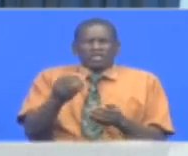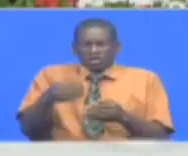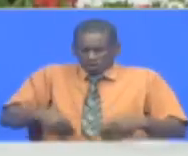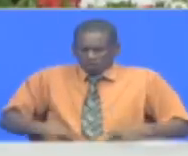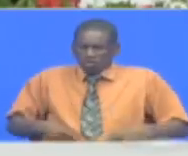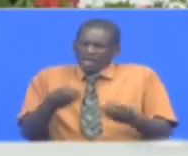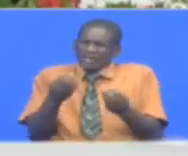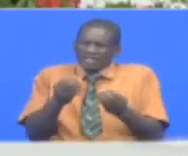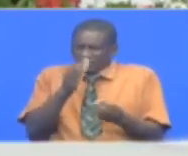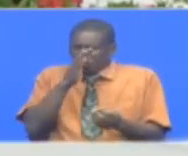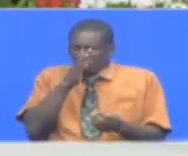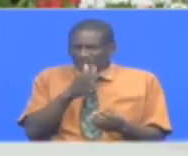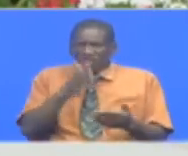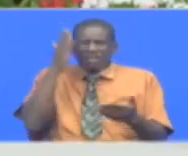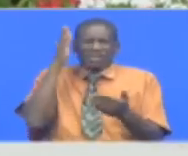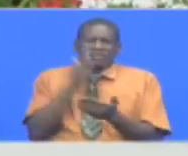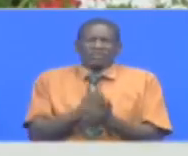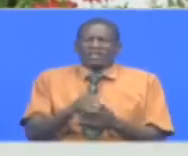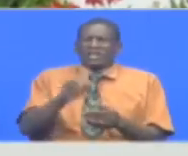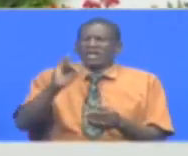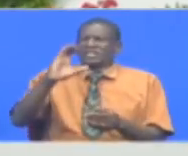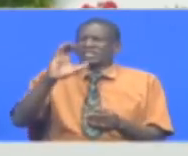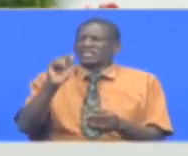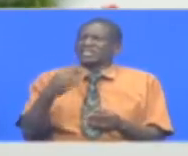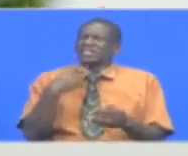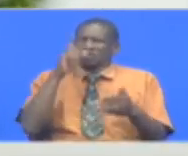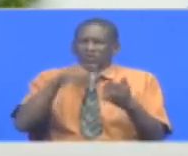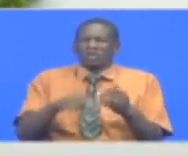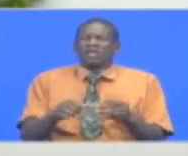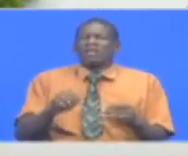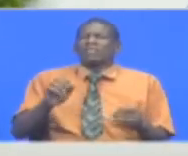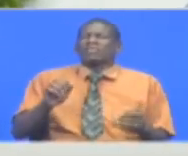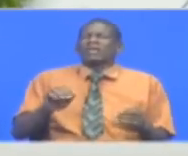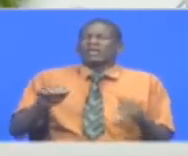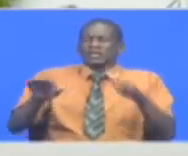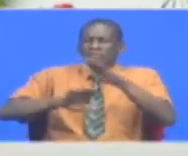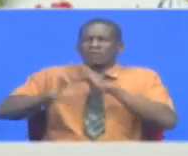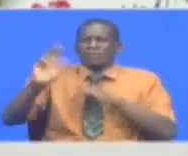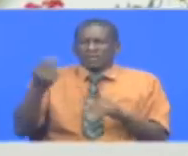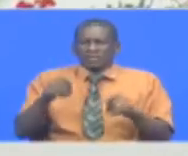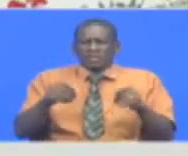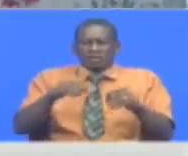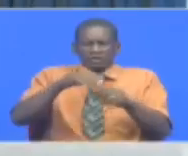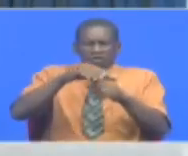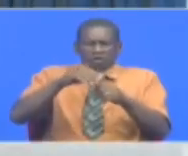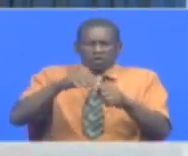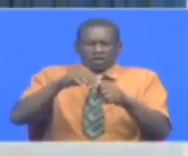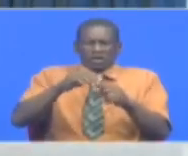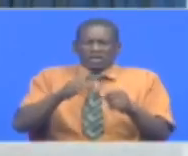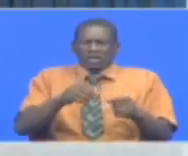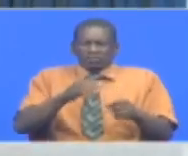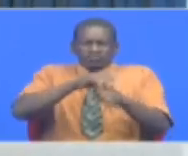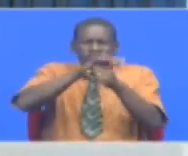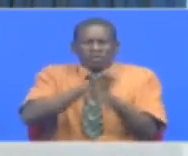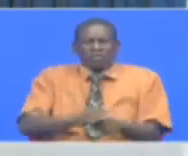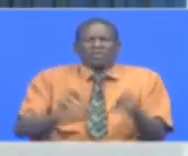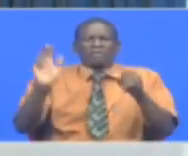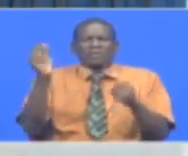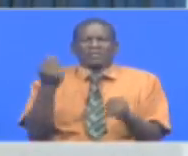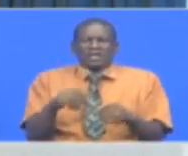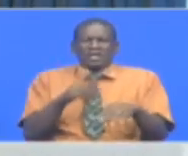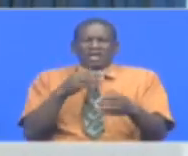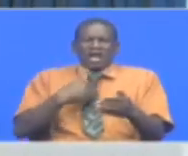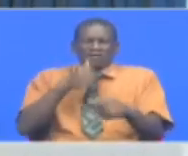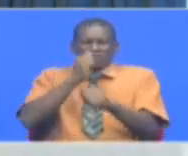manipulate. In fact, Musheru says the DP betrayed the president at his hour of need. Having worked extremely closely with the